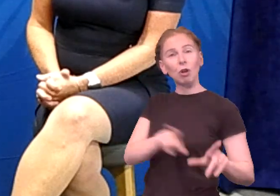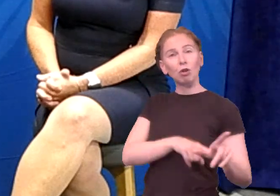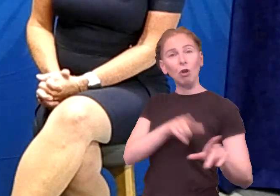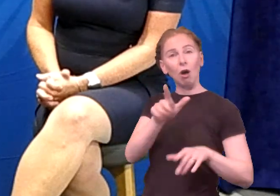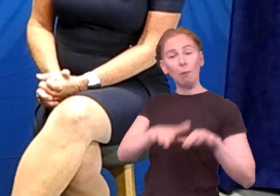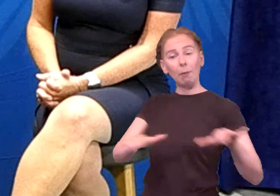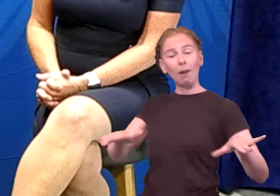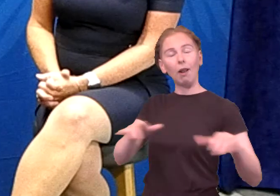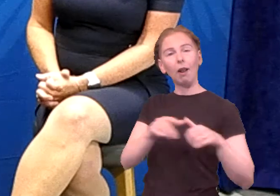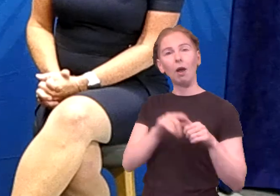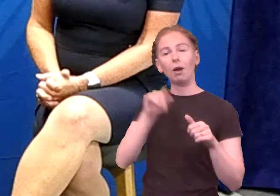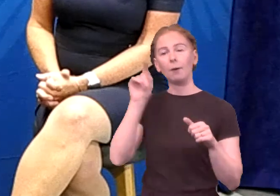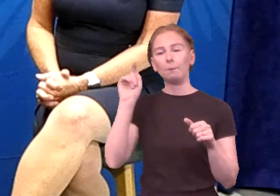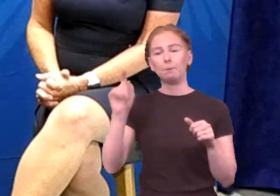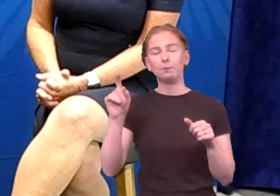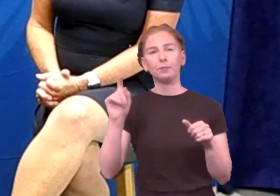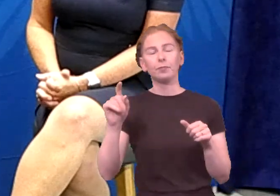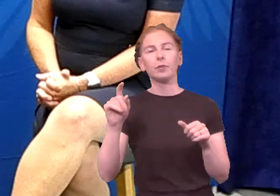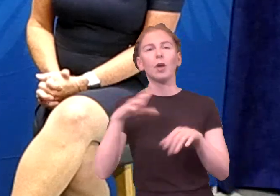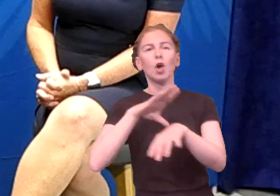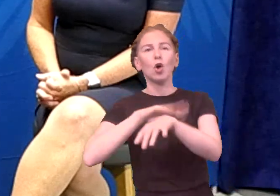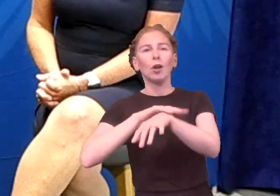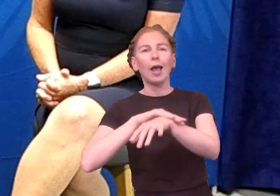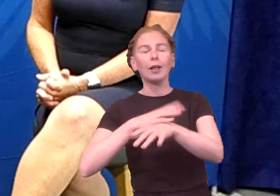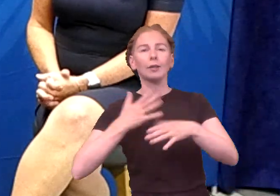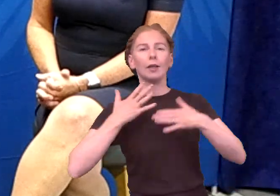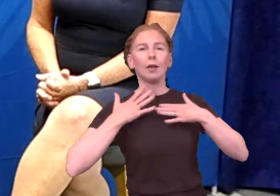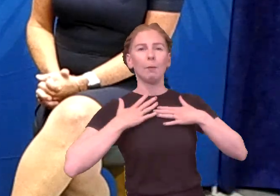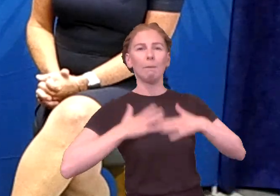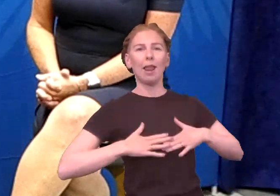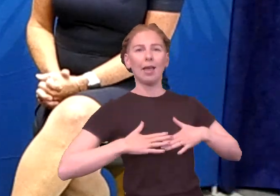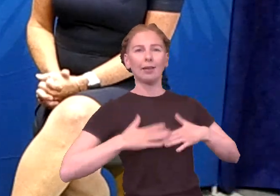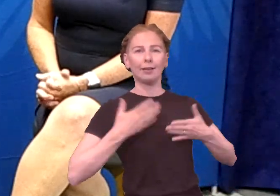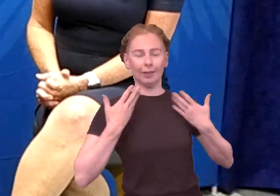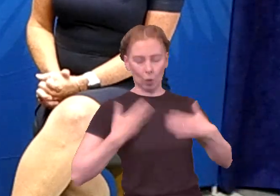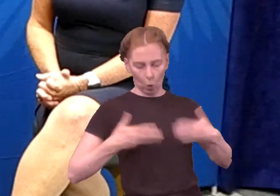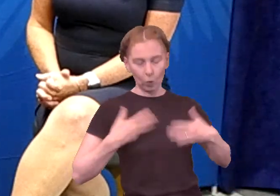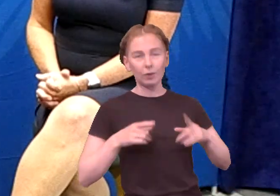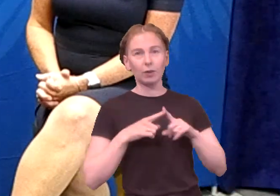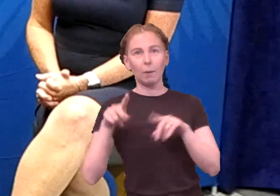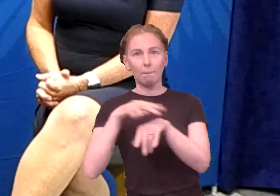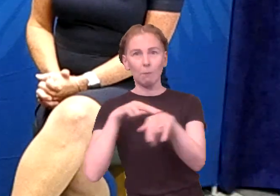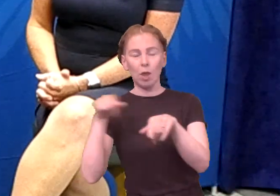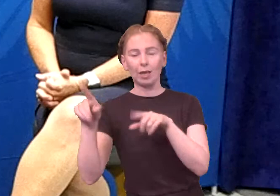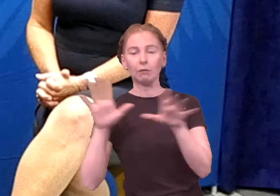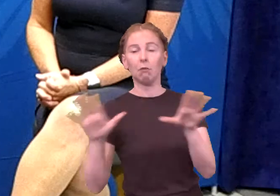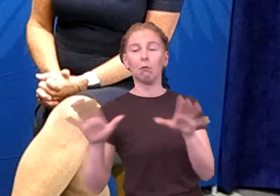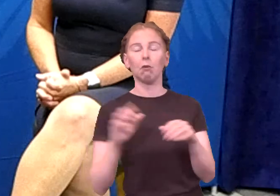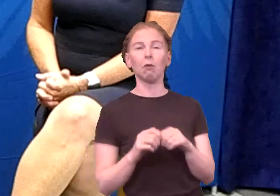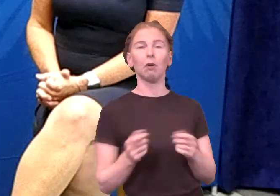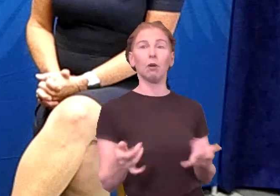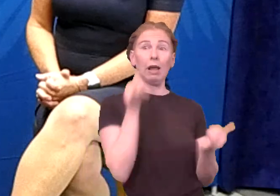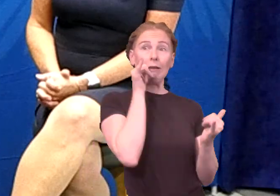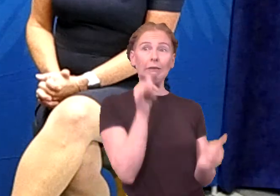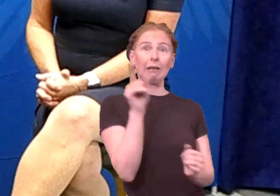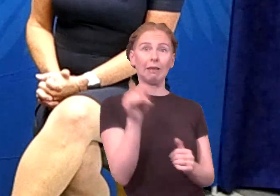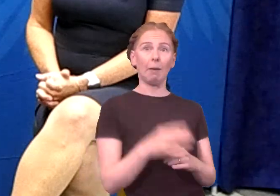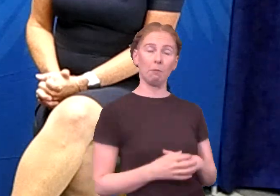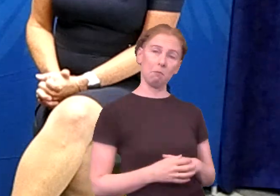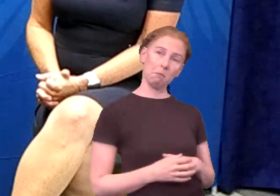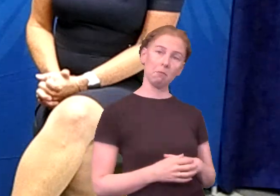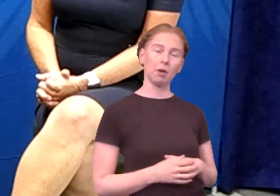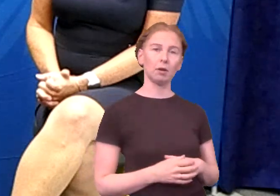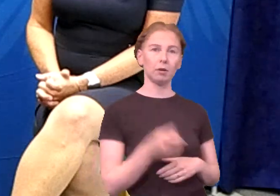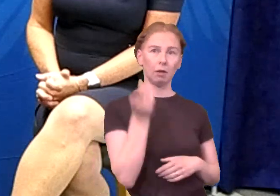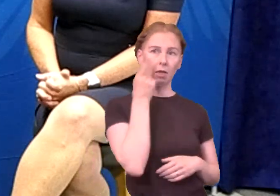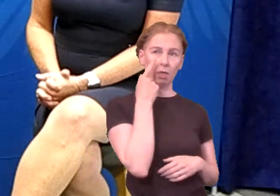and testing that hotel's response to being presented with the circumstances of exploitation. Seeing how